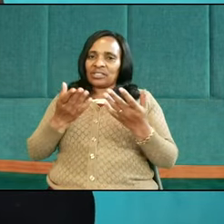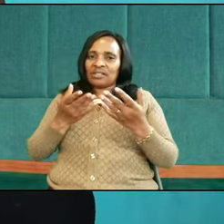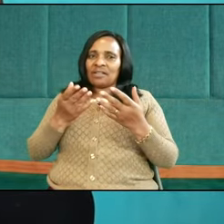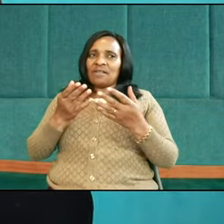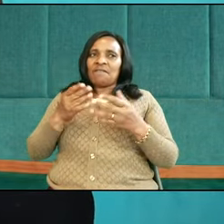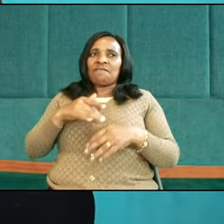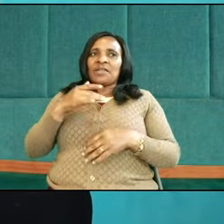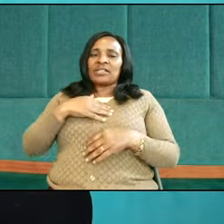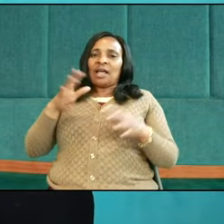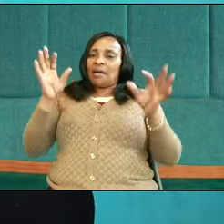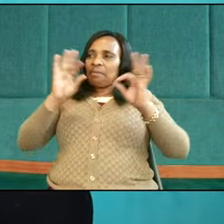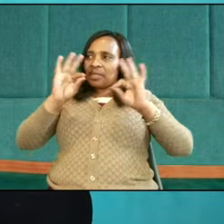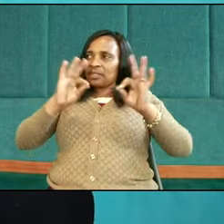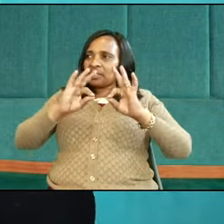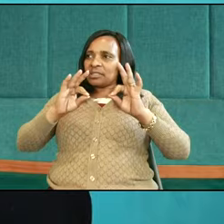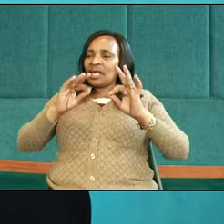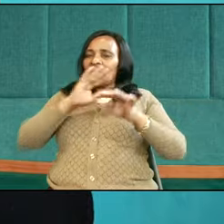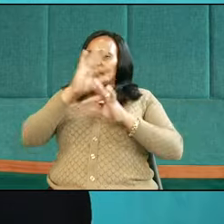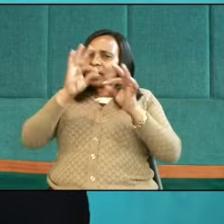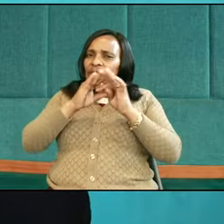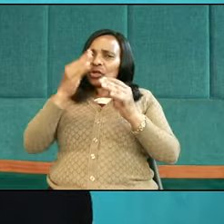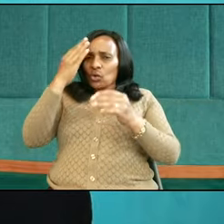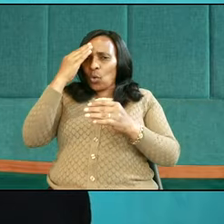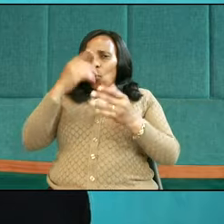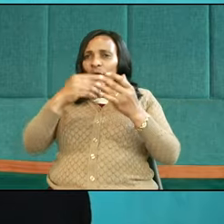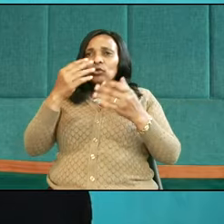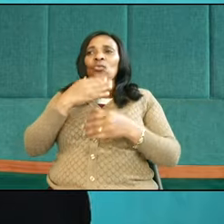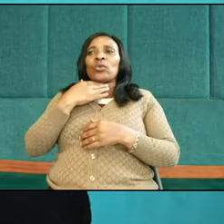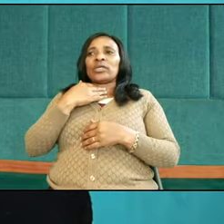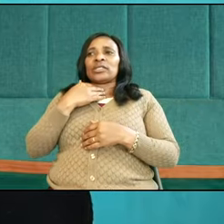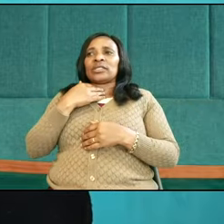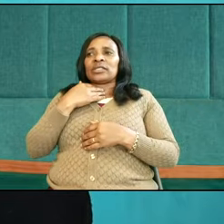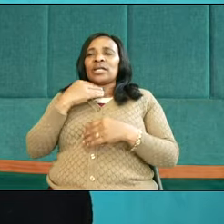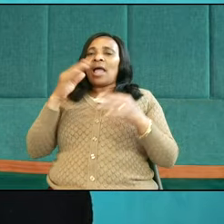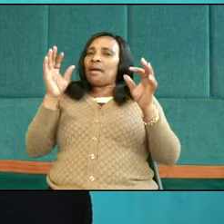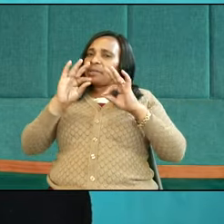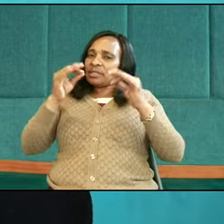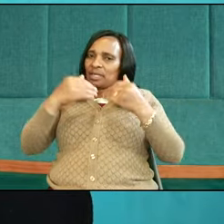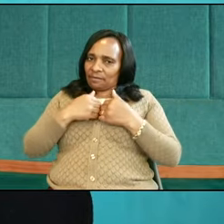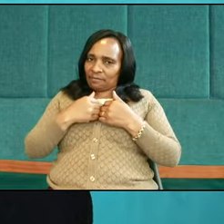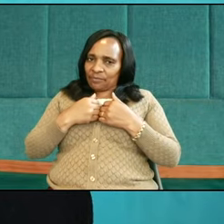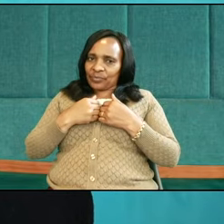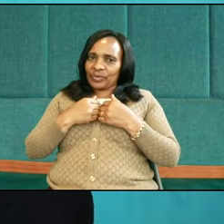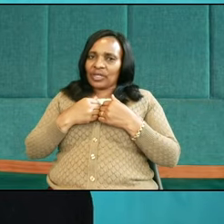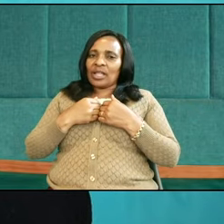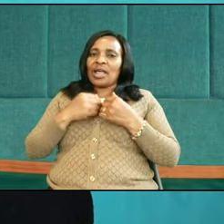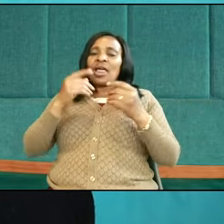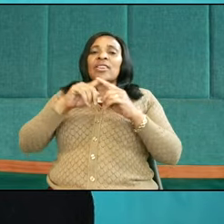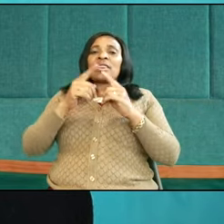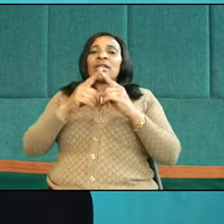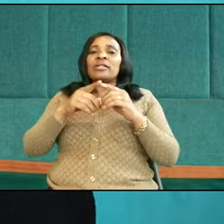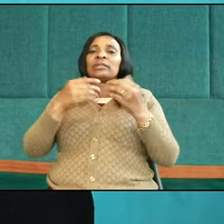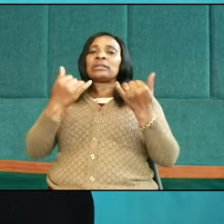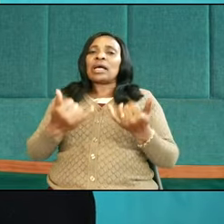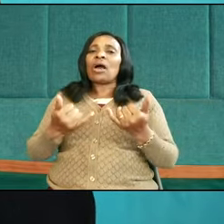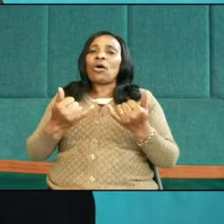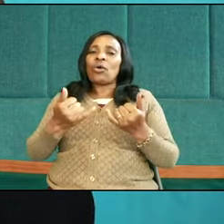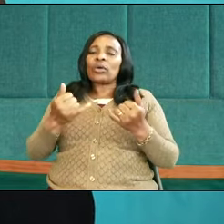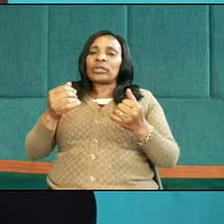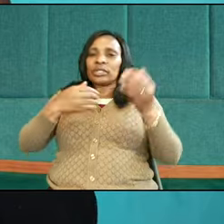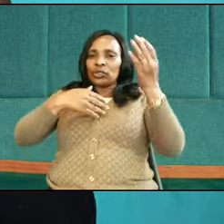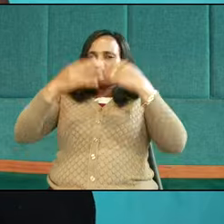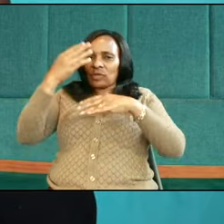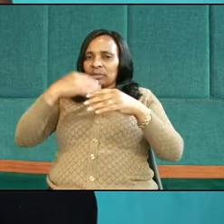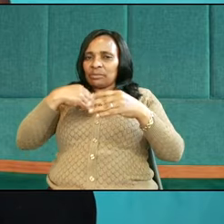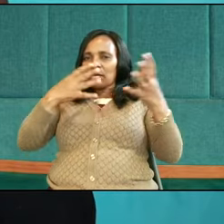feels amazing. Mm-hmm. When you actually know what you want and you get what you want, mm-hmm. that feels amazing. Mm-hmm. And that's actually how my, like, the university I went to,